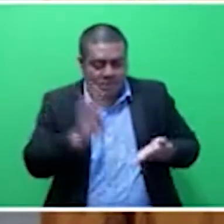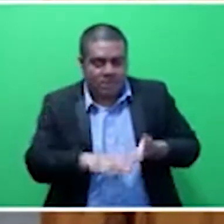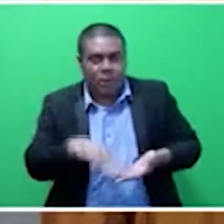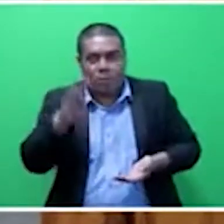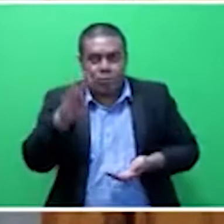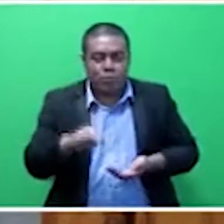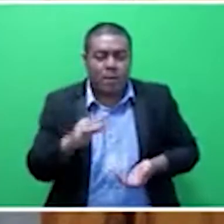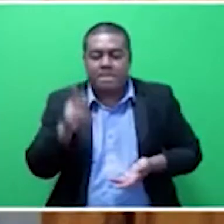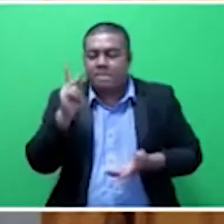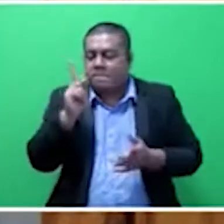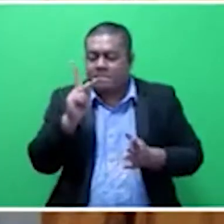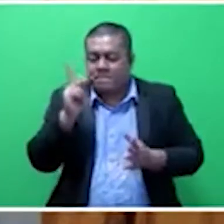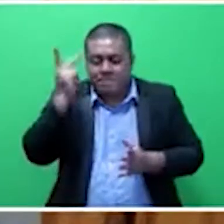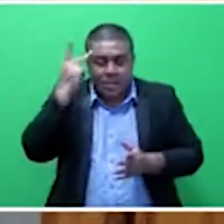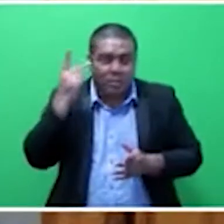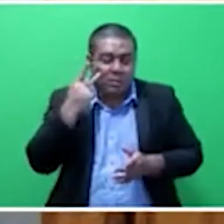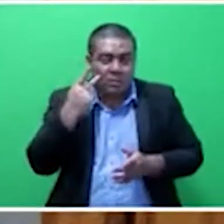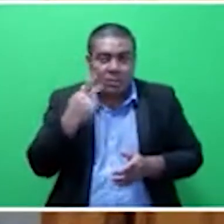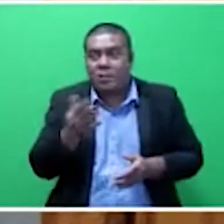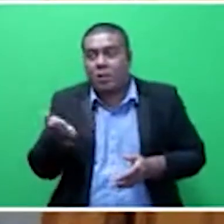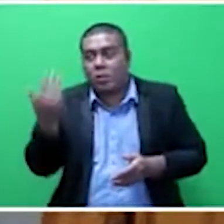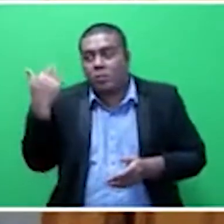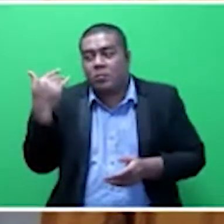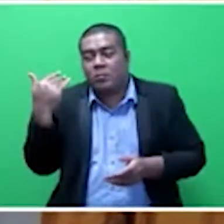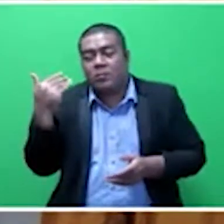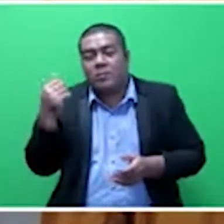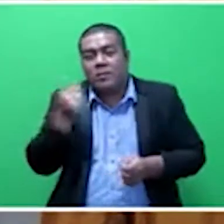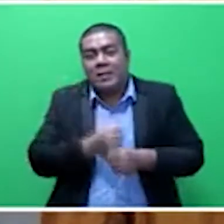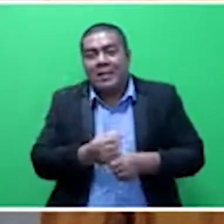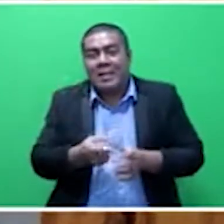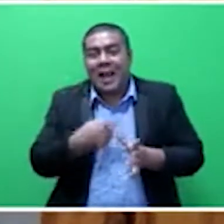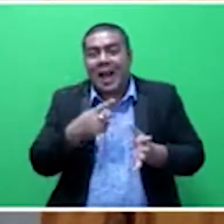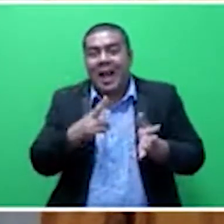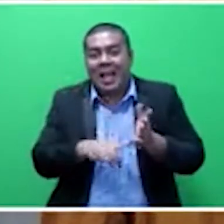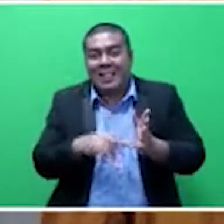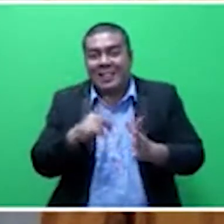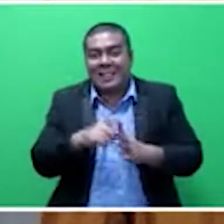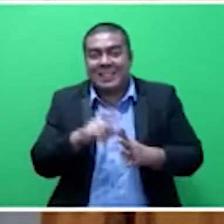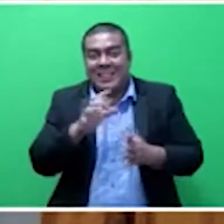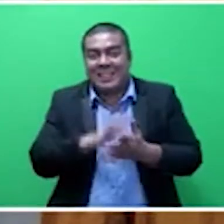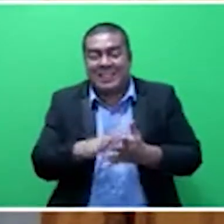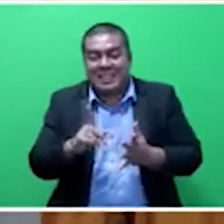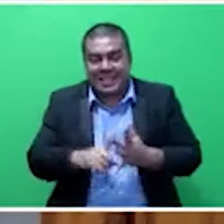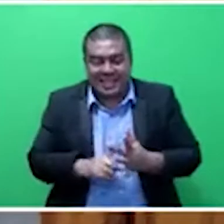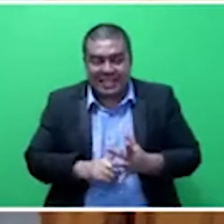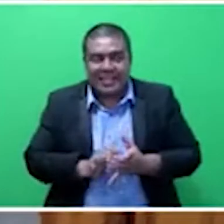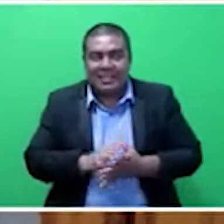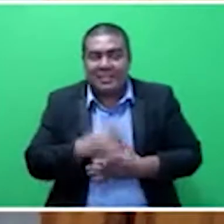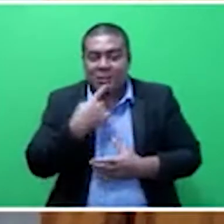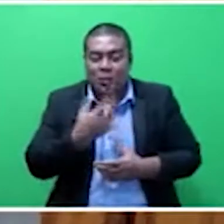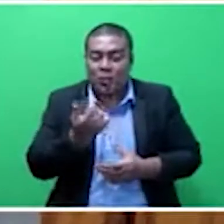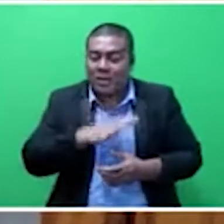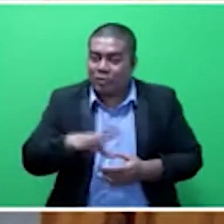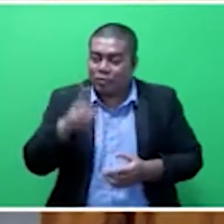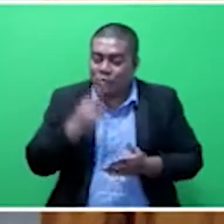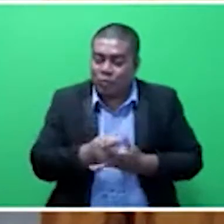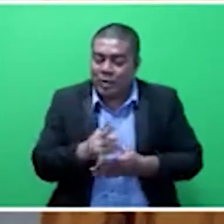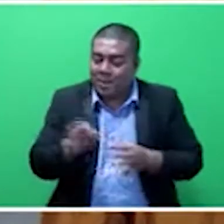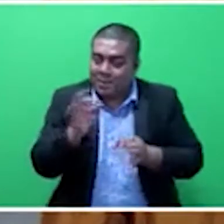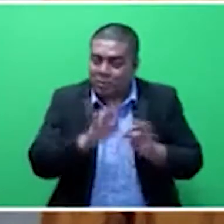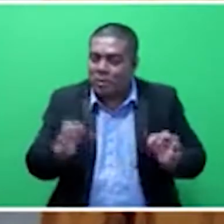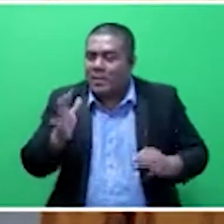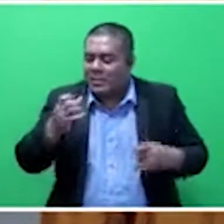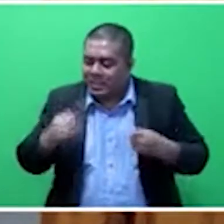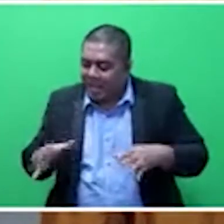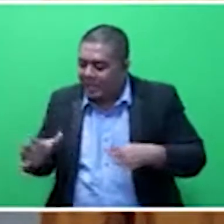parents. Late Gandhi said, and I quote, "If we want to reach real peace in the world, we should start educating